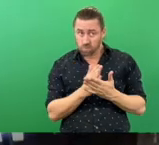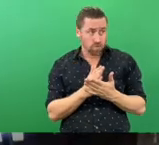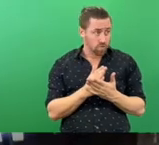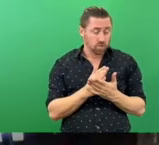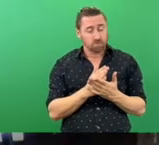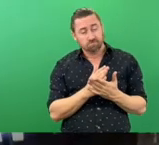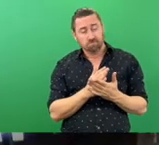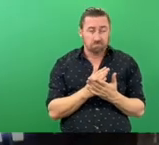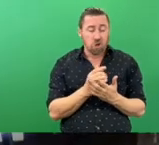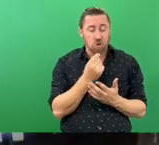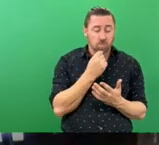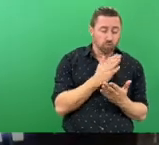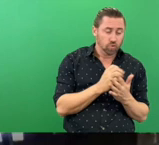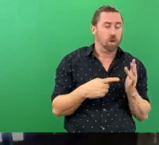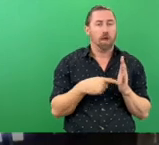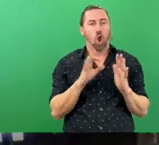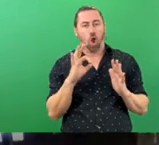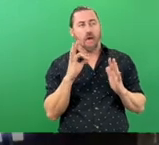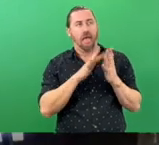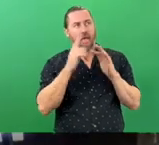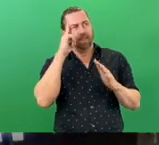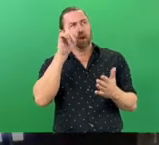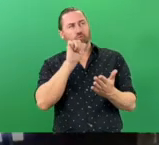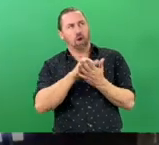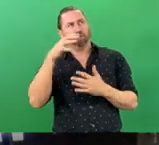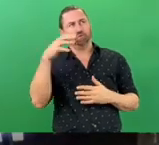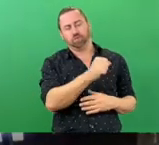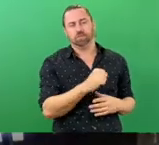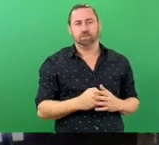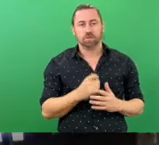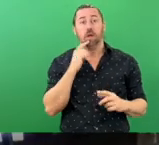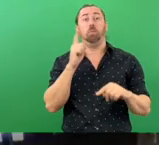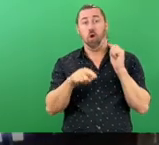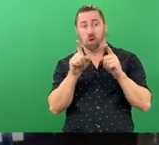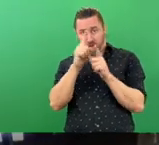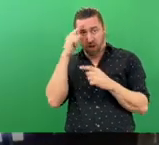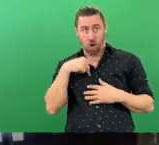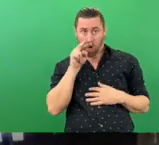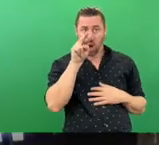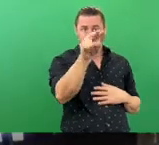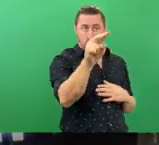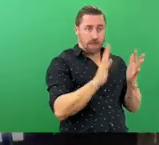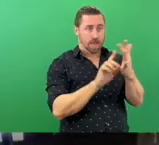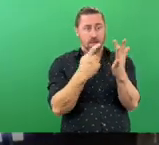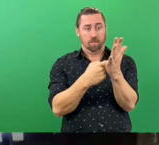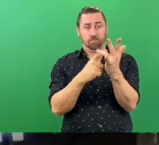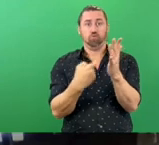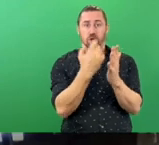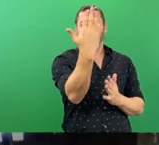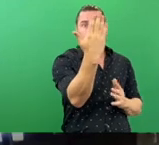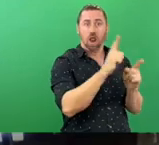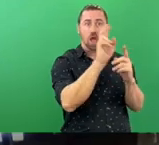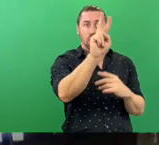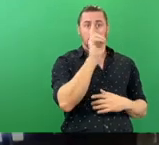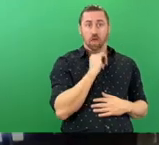is somewhat true, but not in the way that people think that it's true. Most people think when they look into a mirror image that it flips